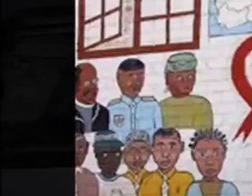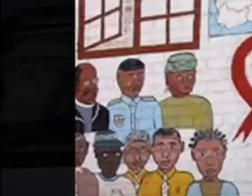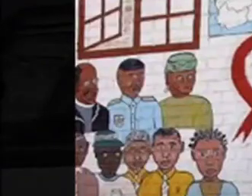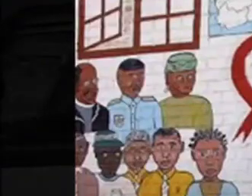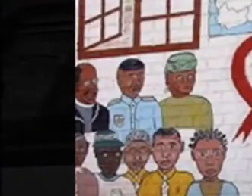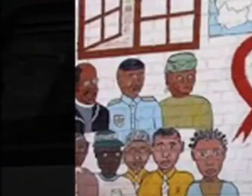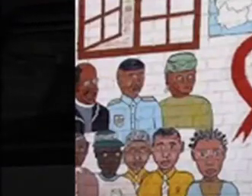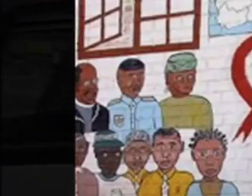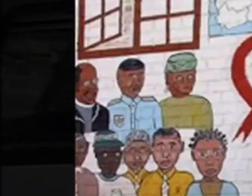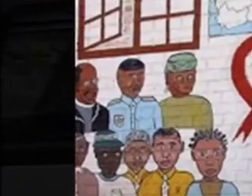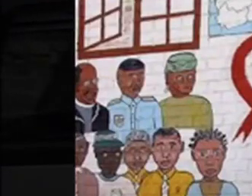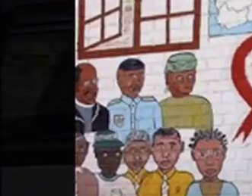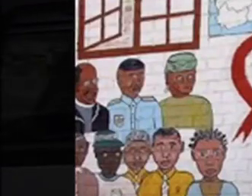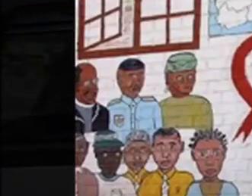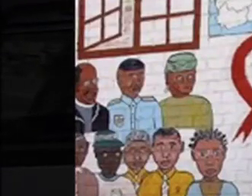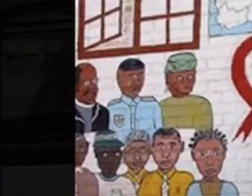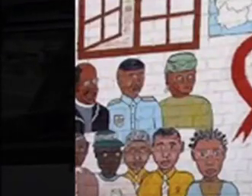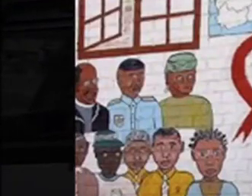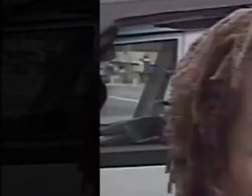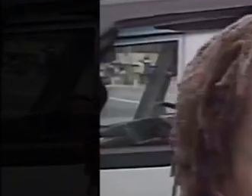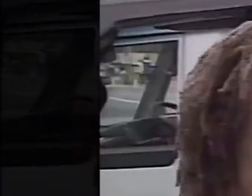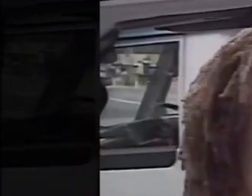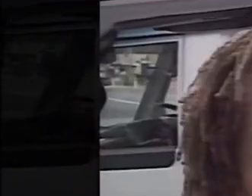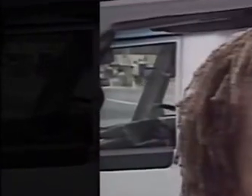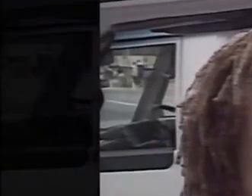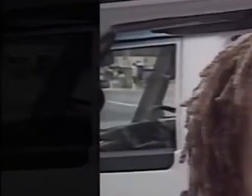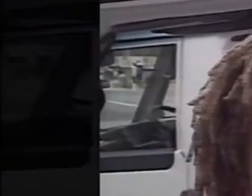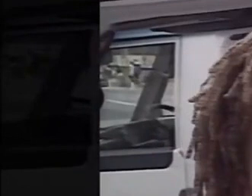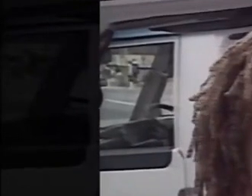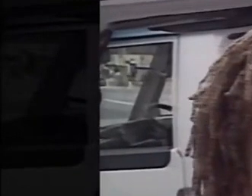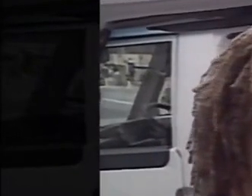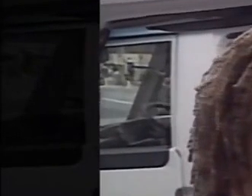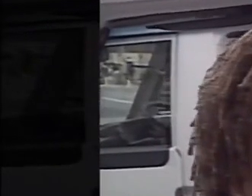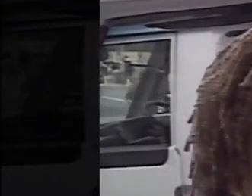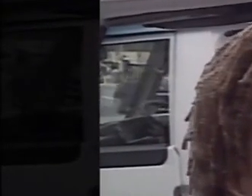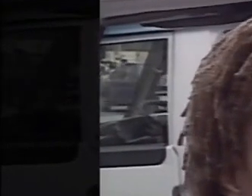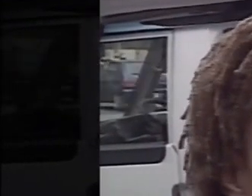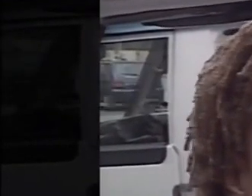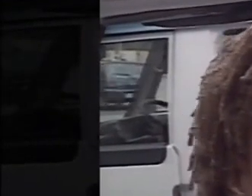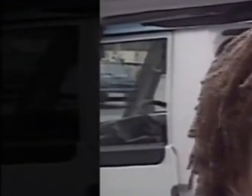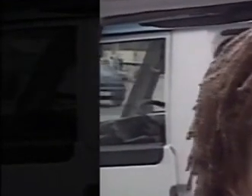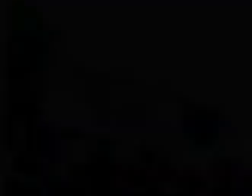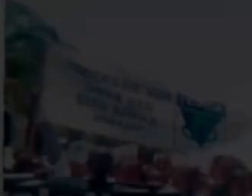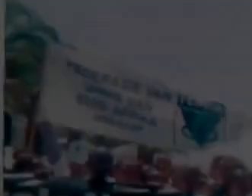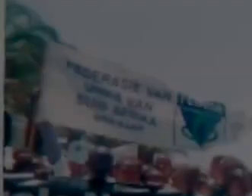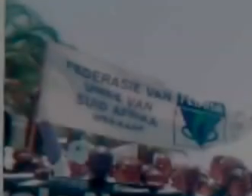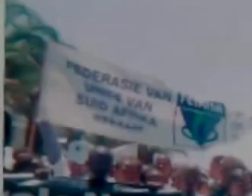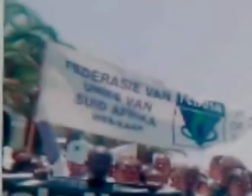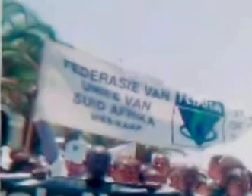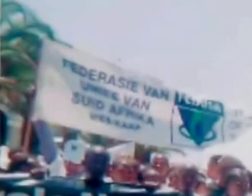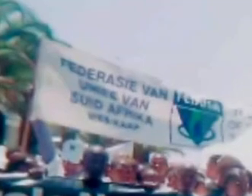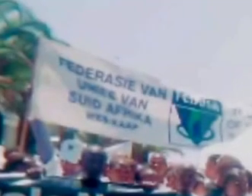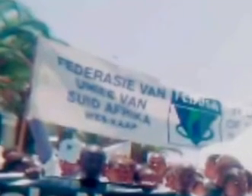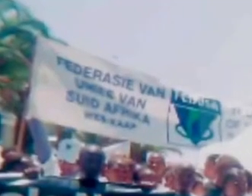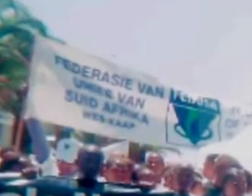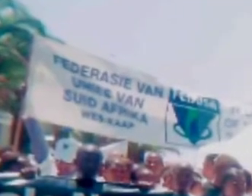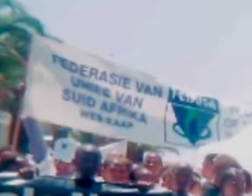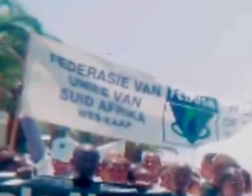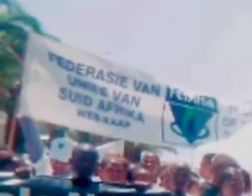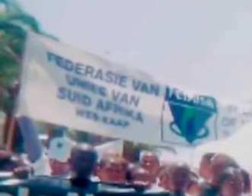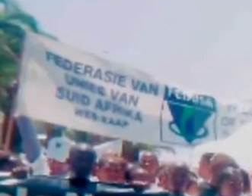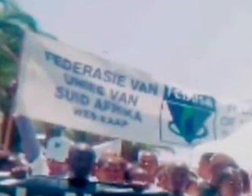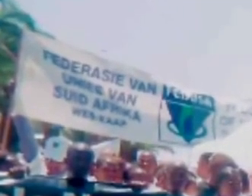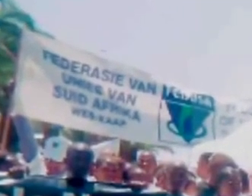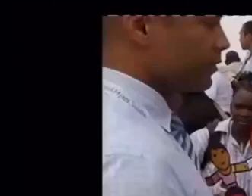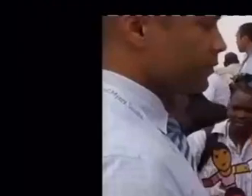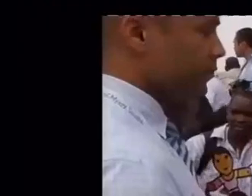with no jobs because of your status. Everything is just going so bad. But why? We